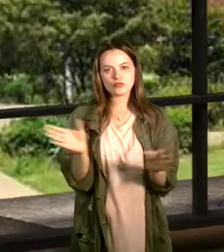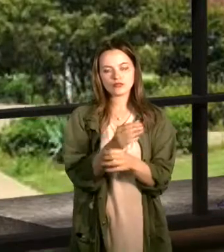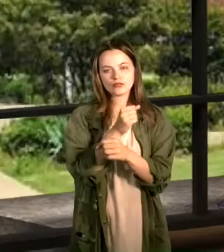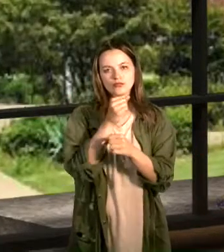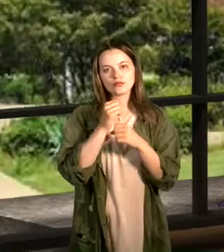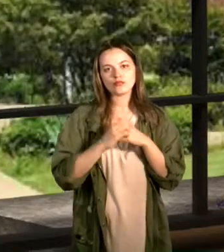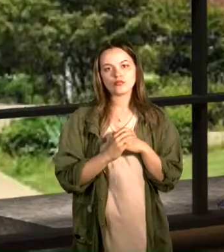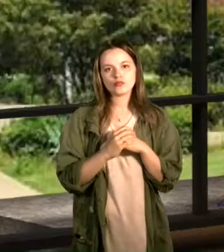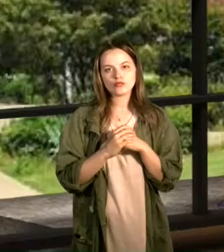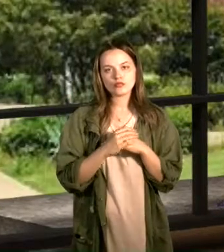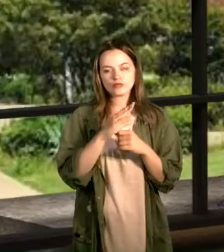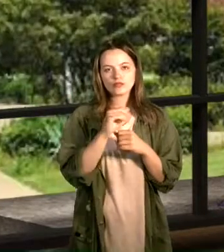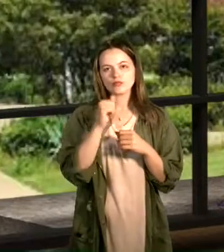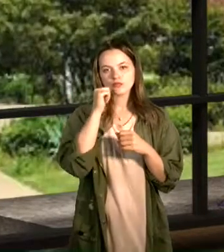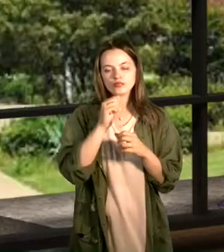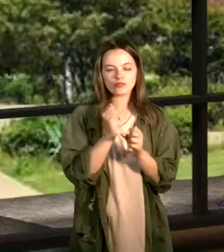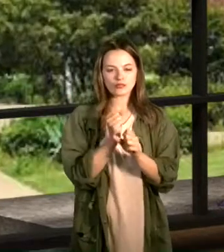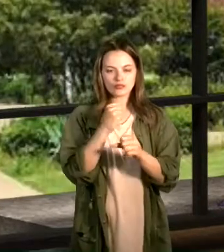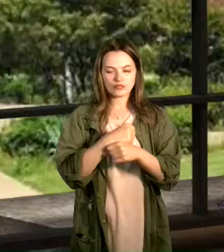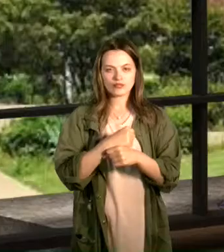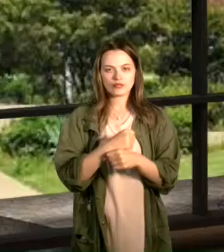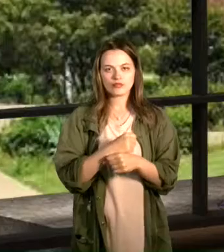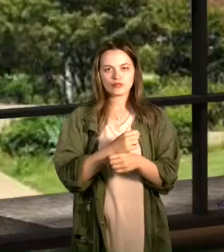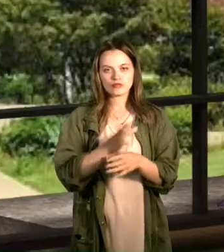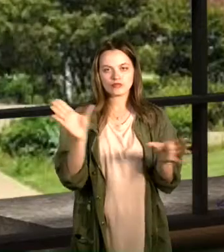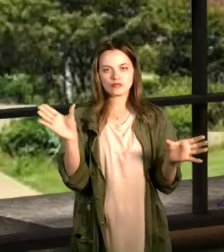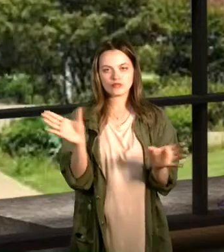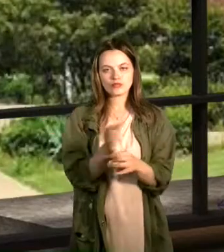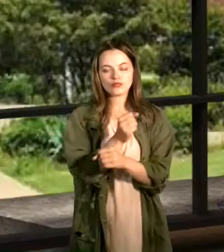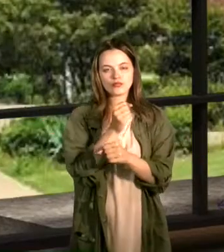Allen winning 16-1, and girls lacrosse won over Cardinal